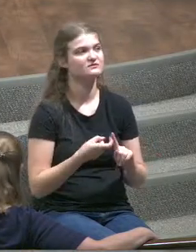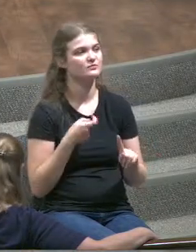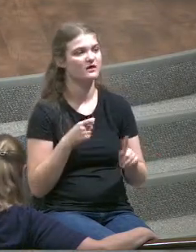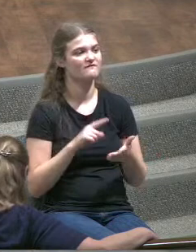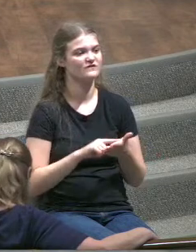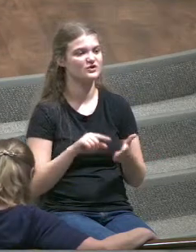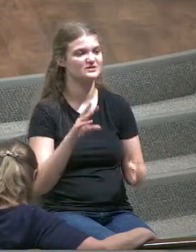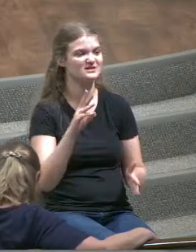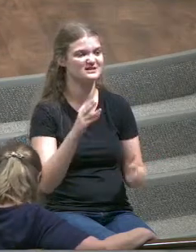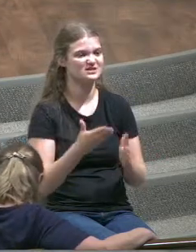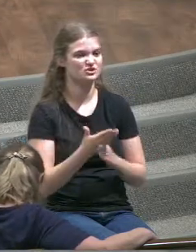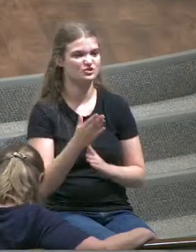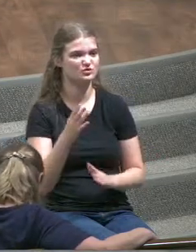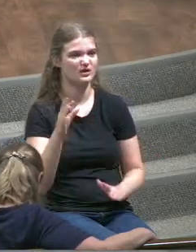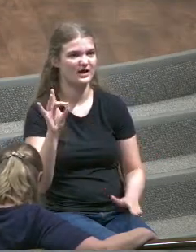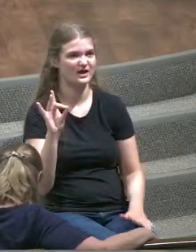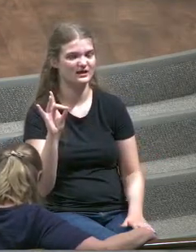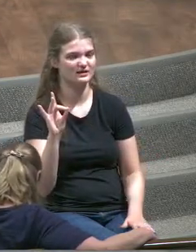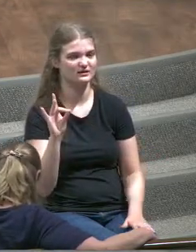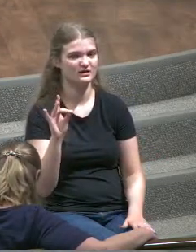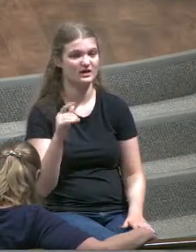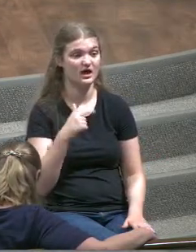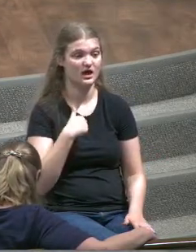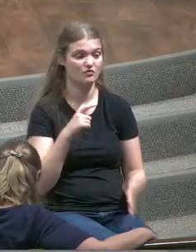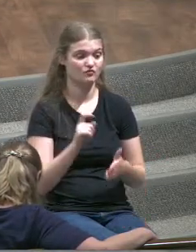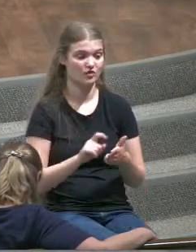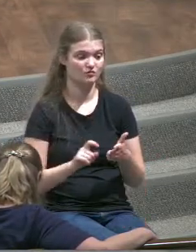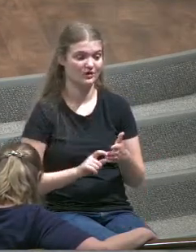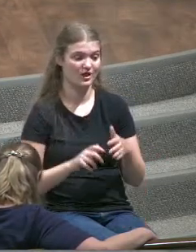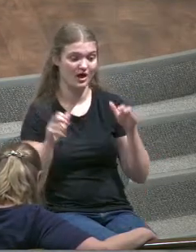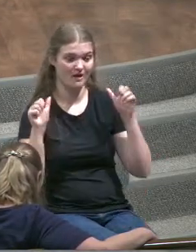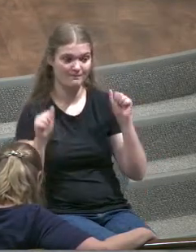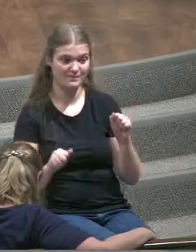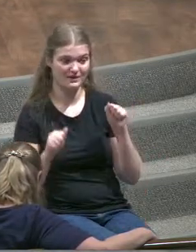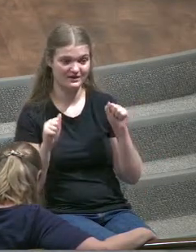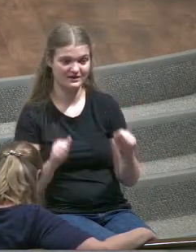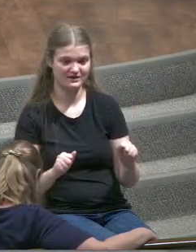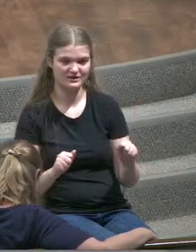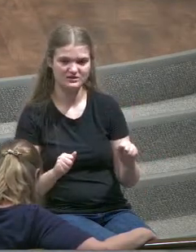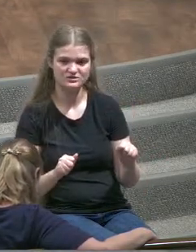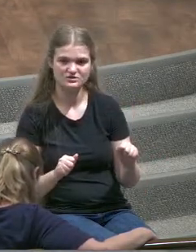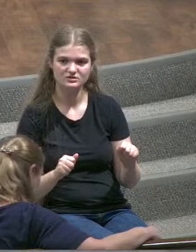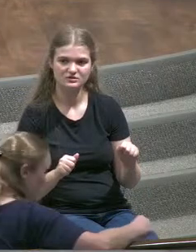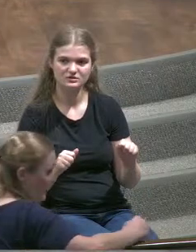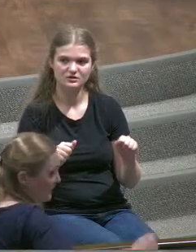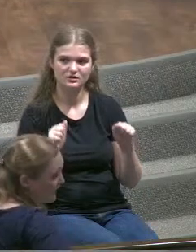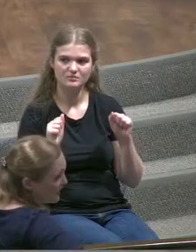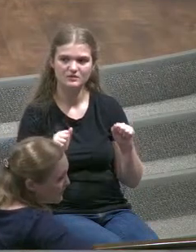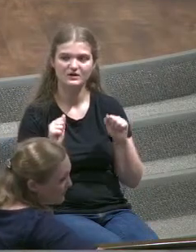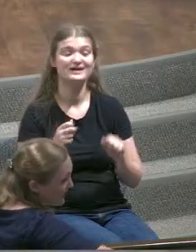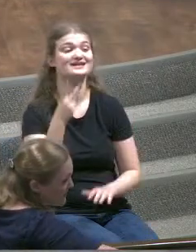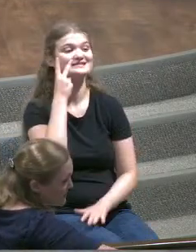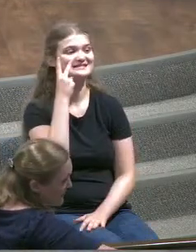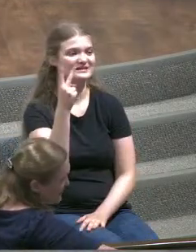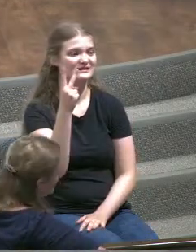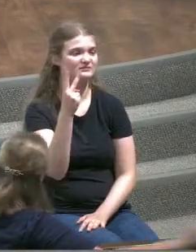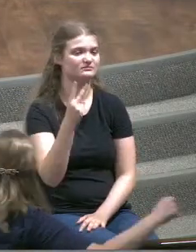6 through 8. And I have this written down as ability to see ability to